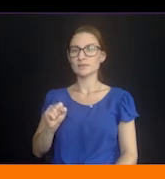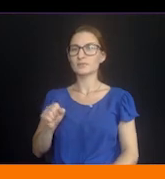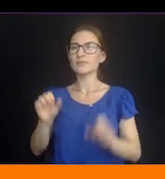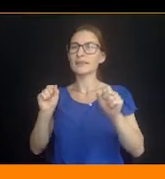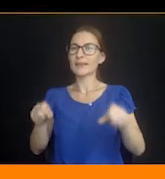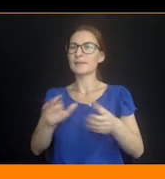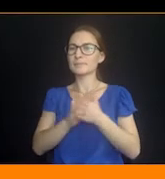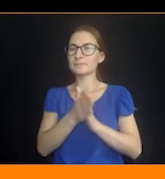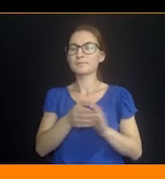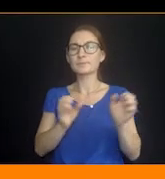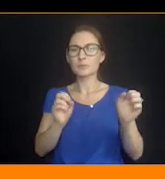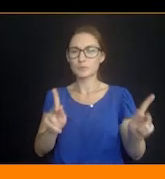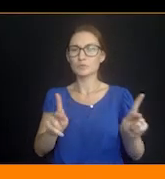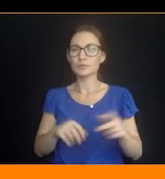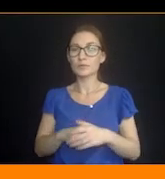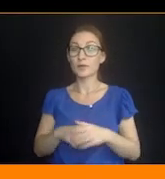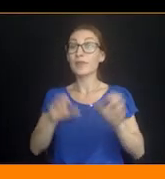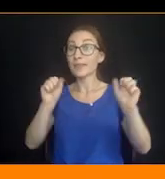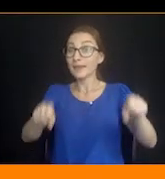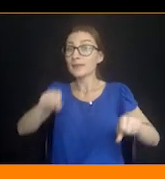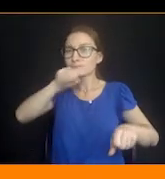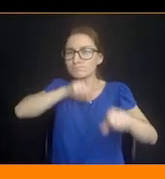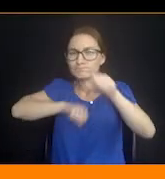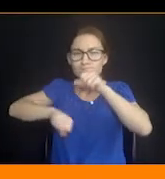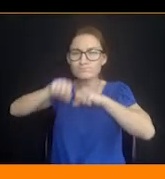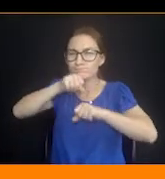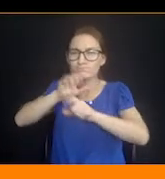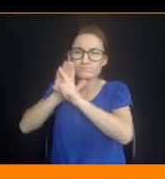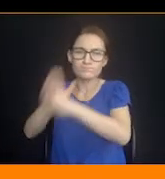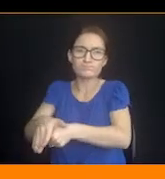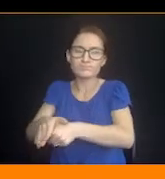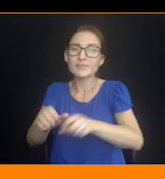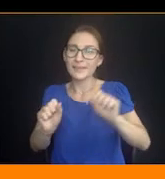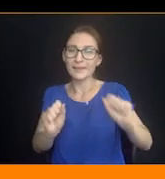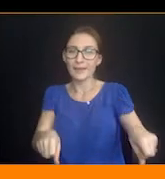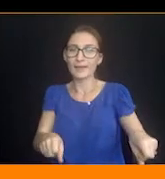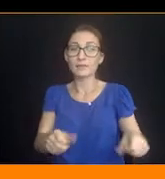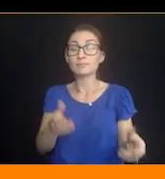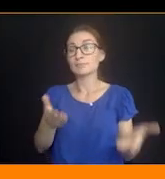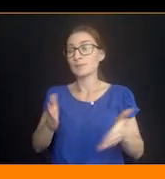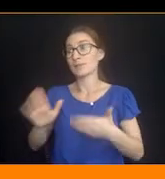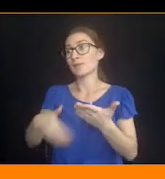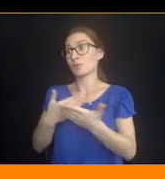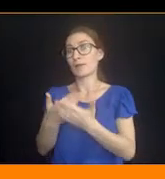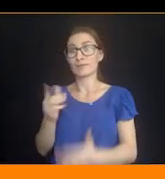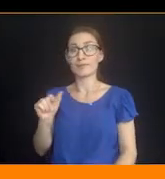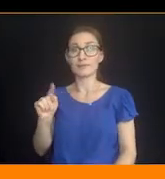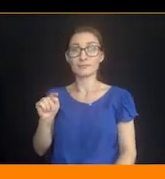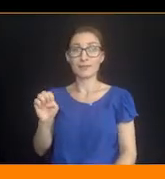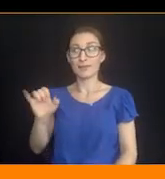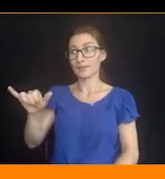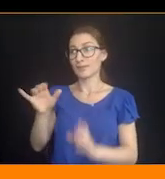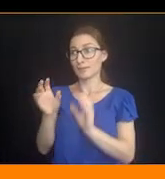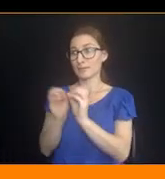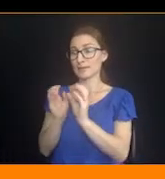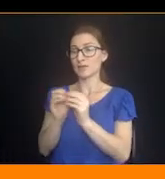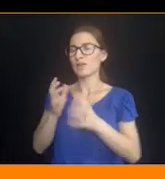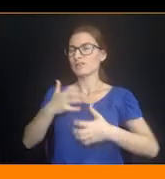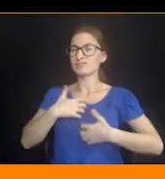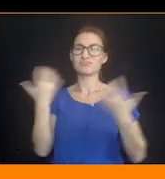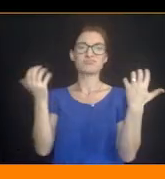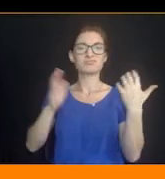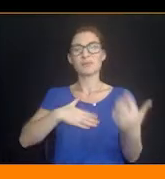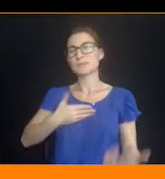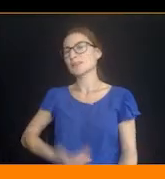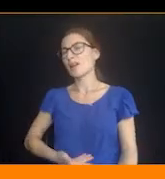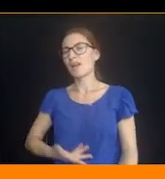already mentioned to you, is that crises can be opportunities. They can take you down, for sure. Like I